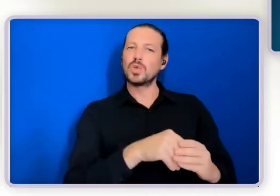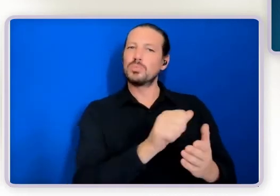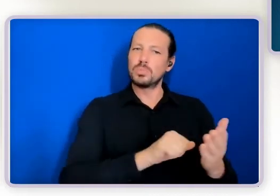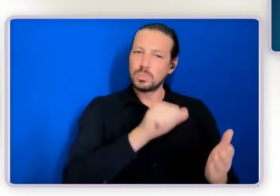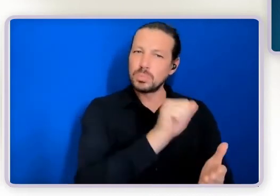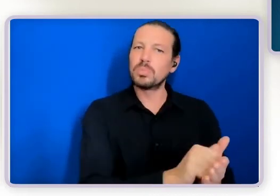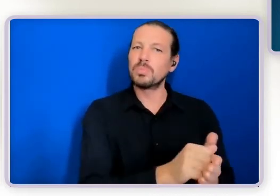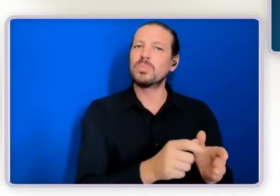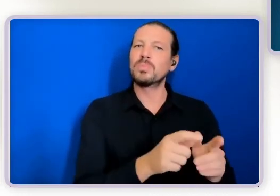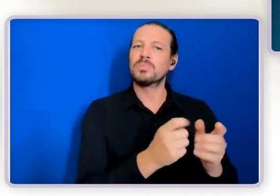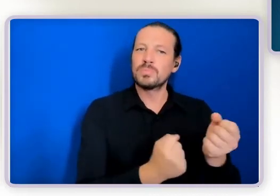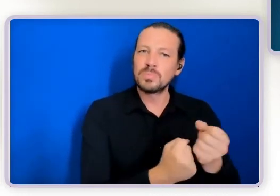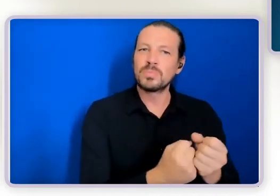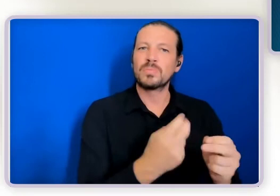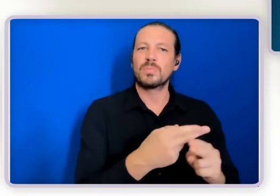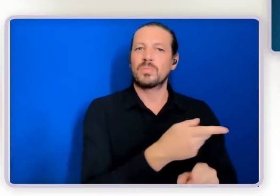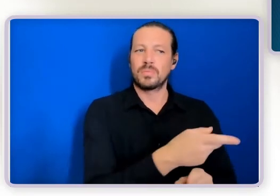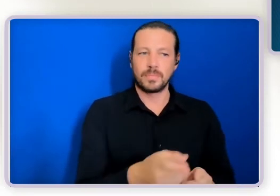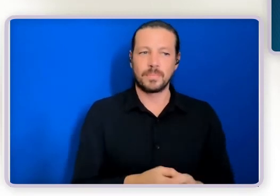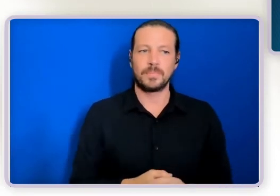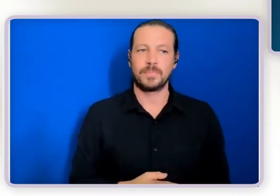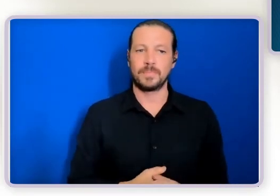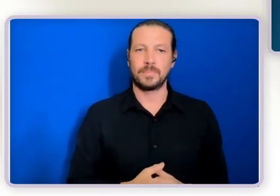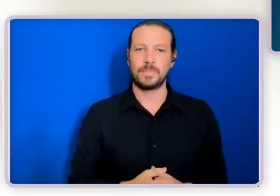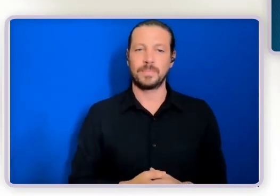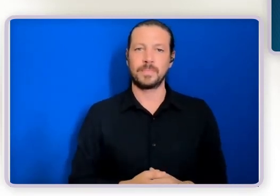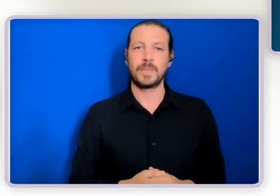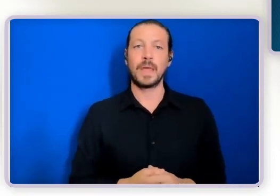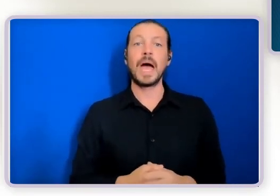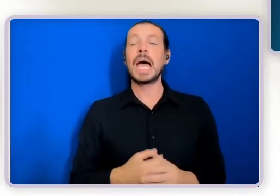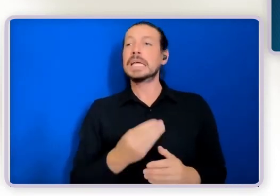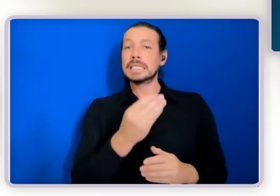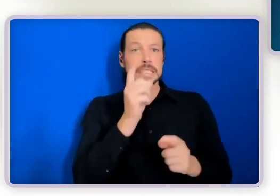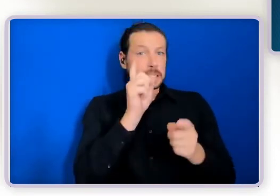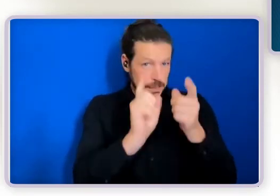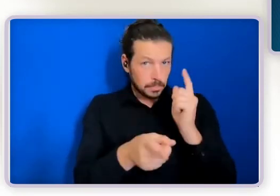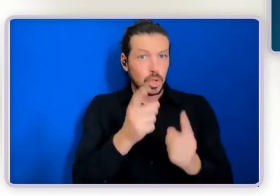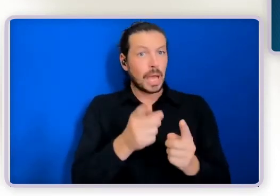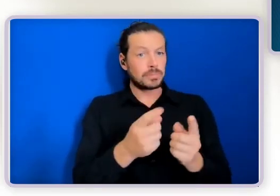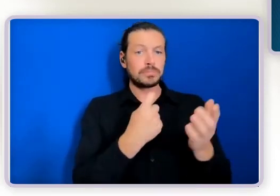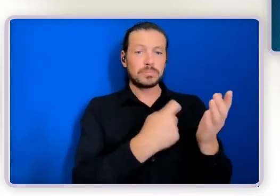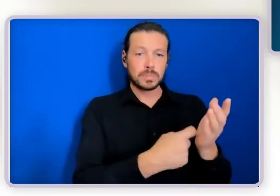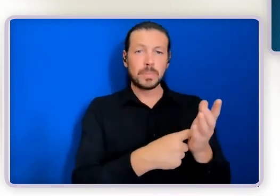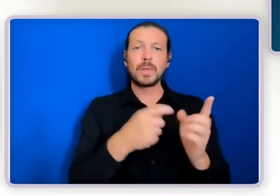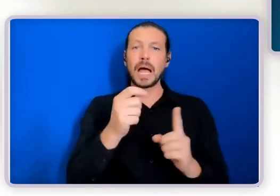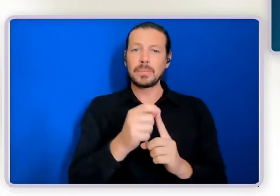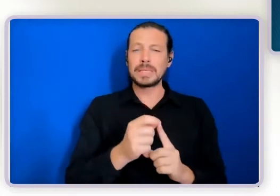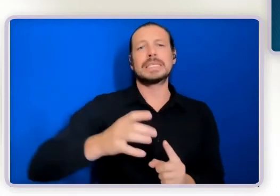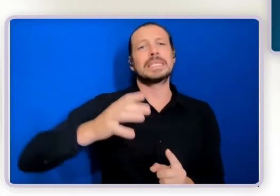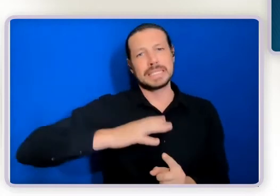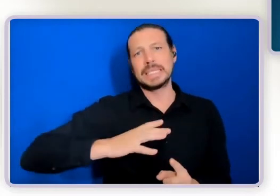There are some circumstances where restrictive practices are necessary as a last resort to protect a person